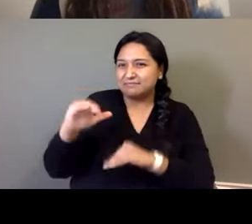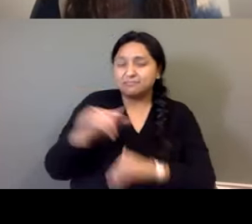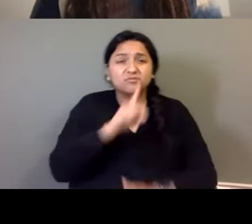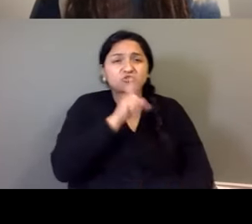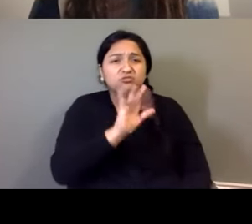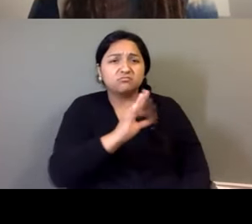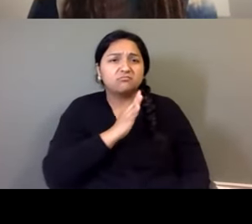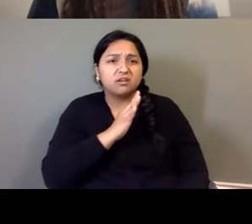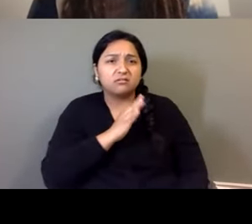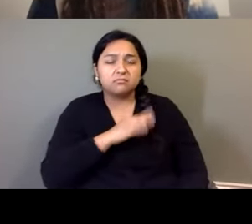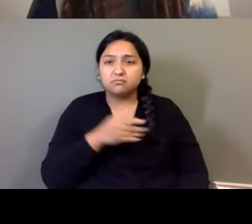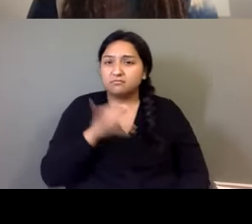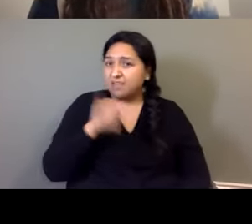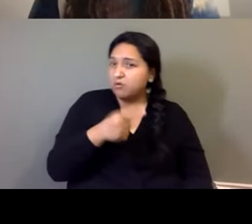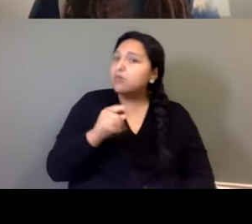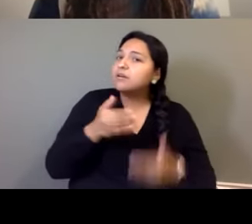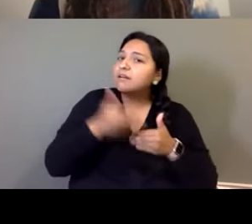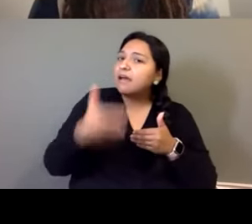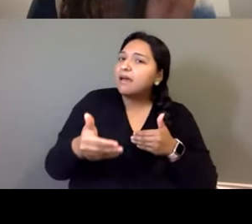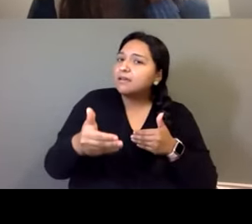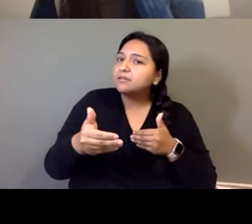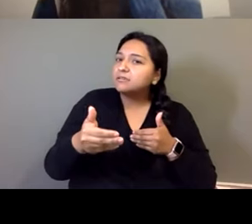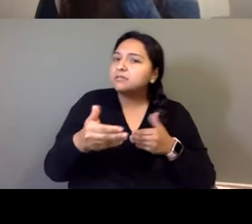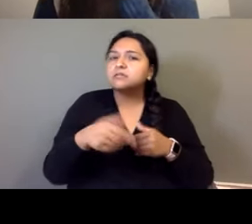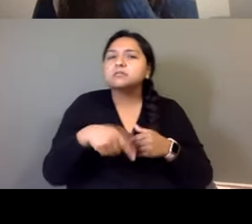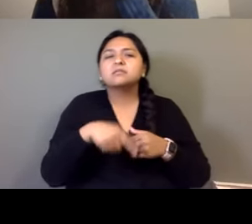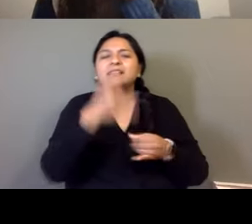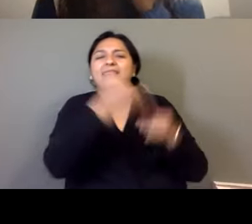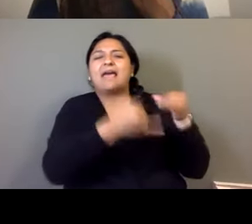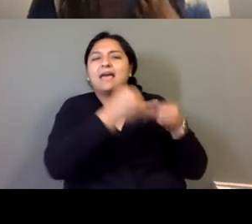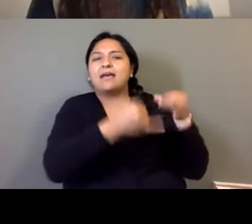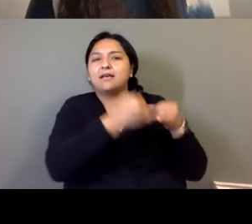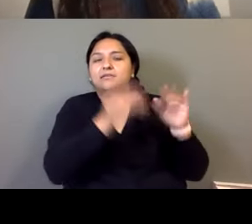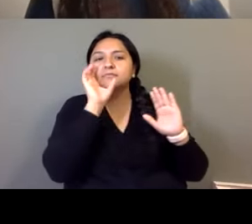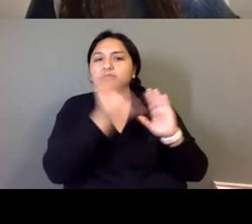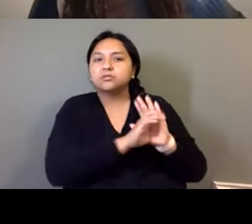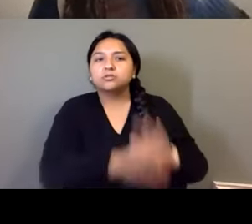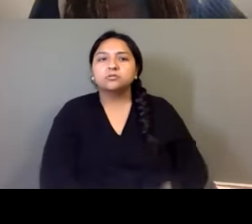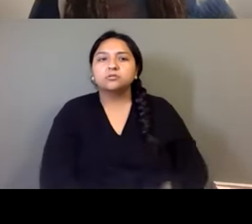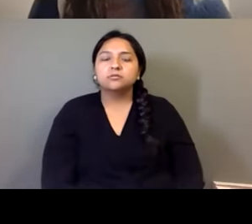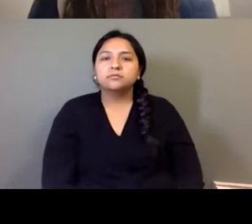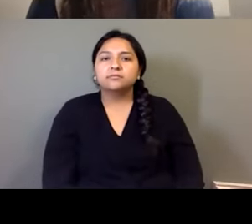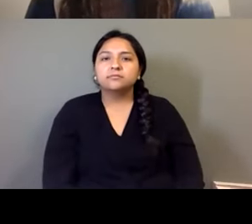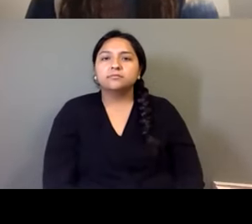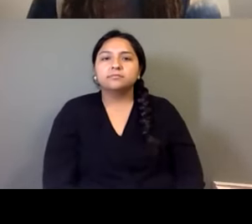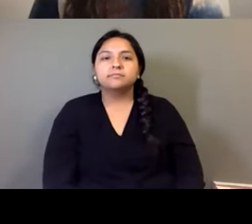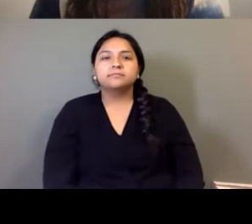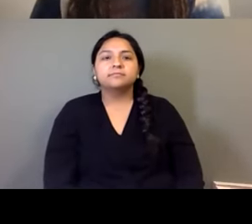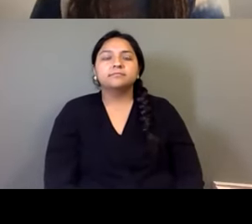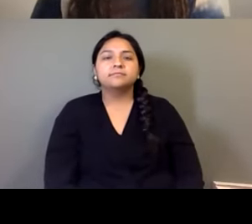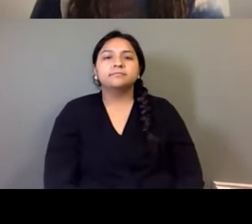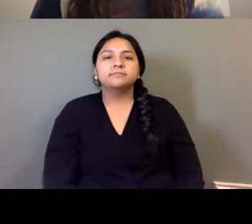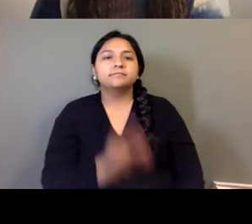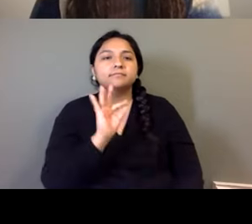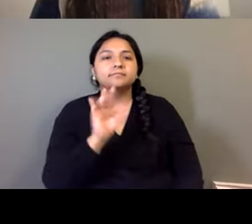fine. Do you want to do this one or the next one? Let's actually do the last one. Okay. Okay. And